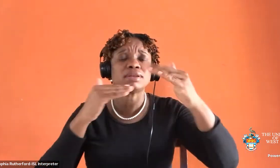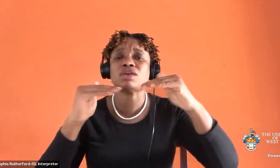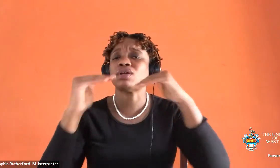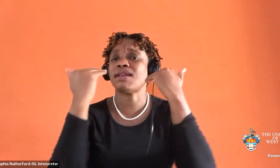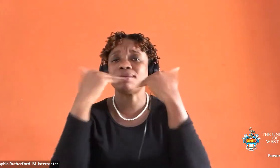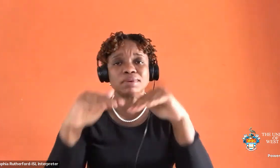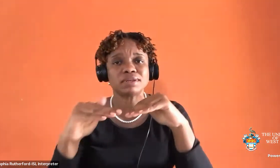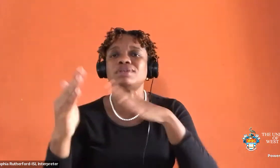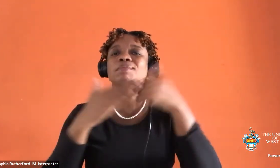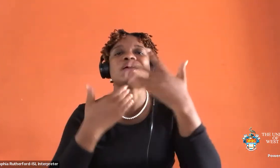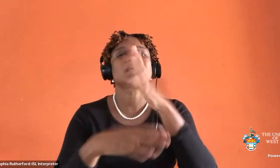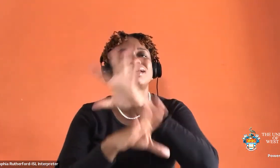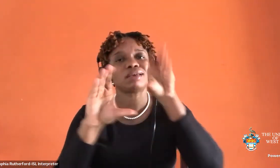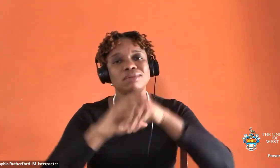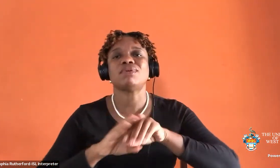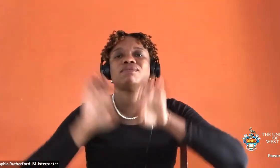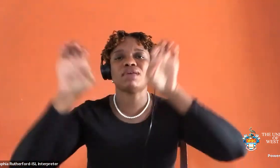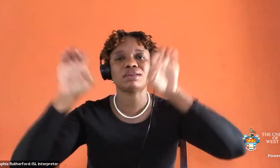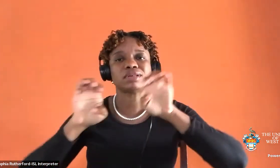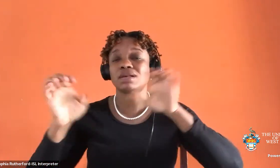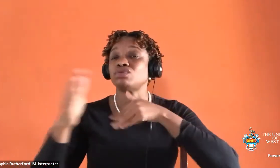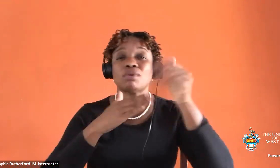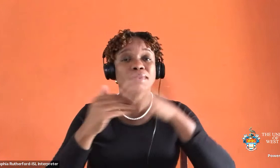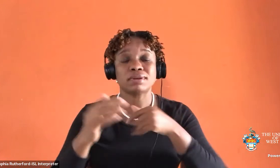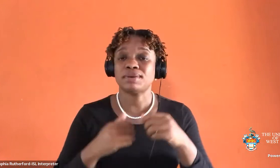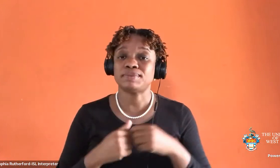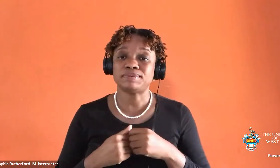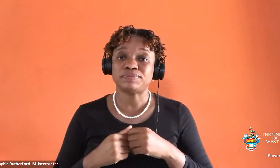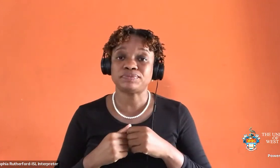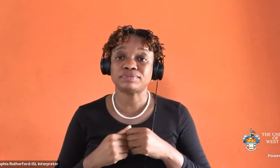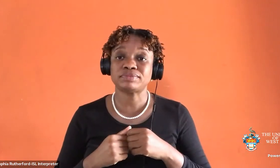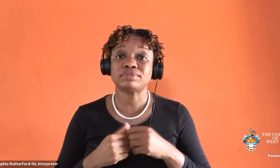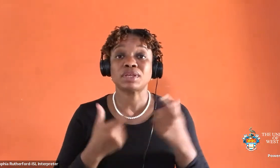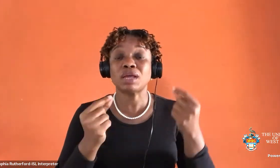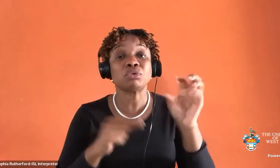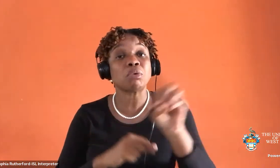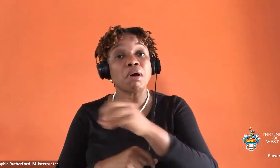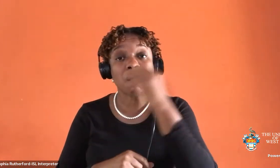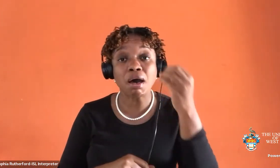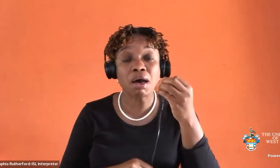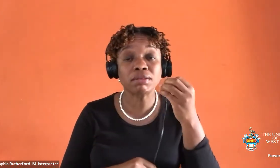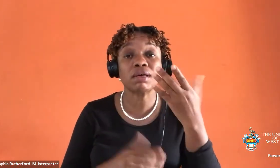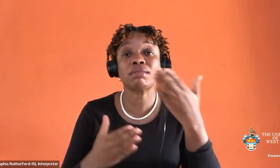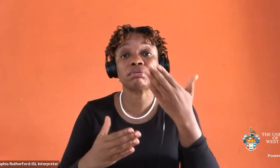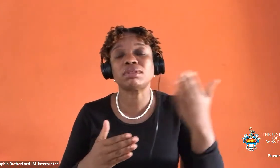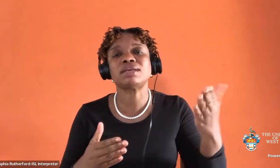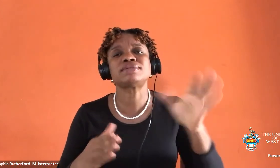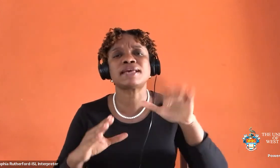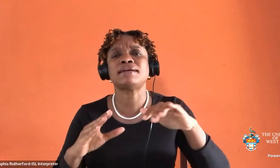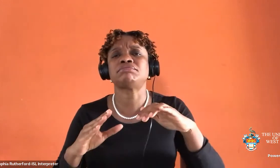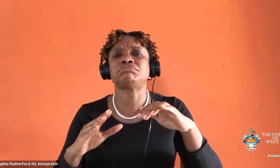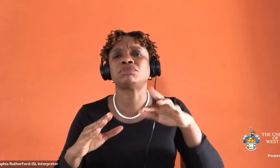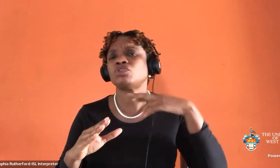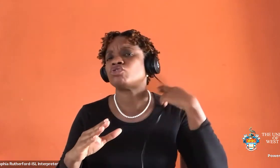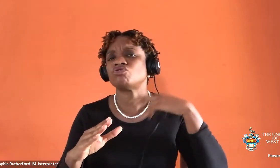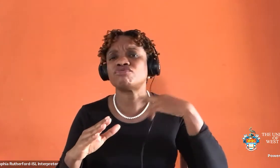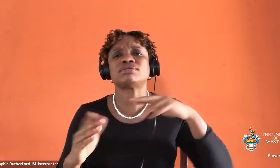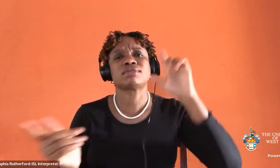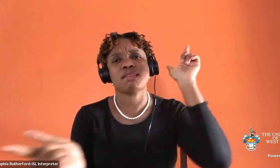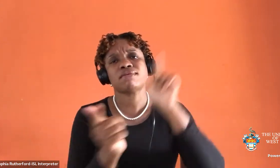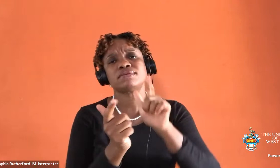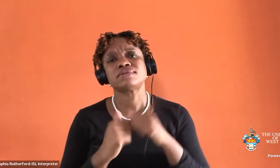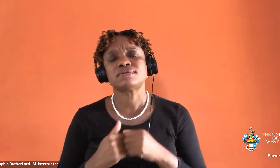engaged in physical activities. You still can be doing other things that minimizes your risk factor